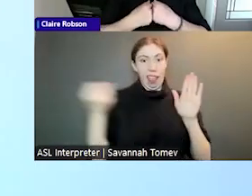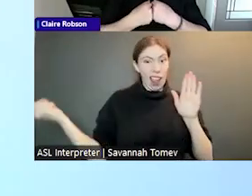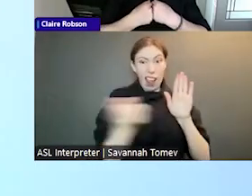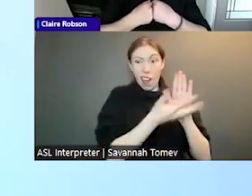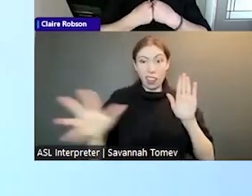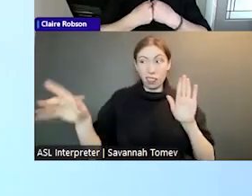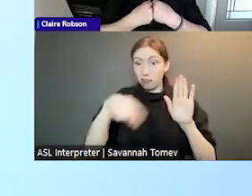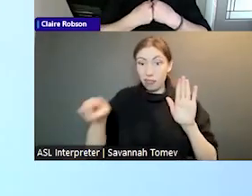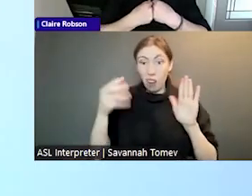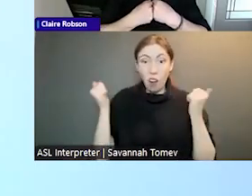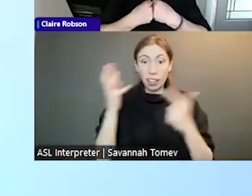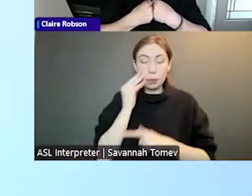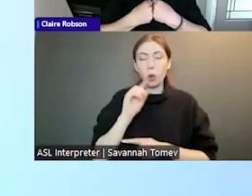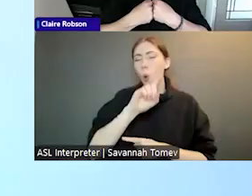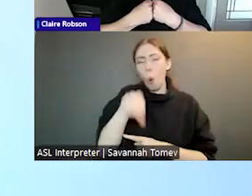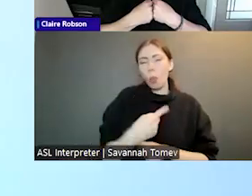dive into the narrative.